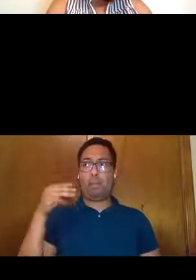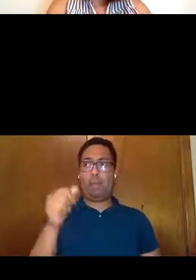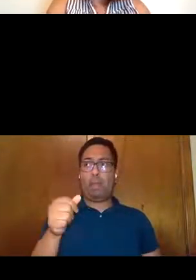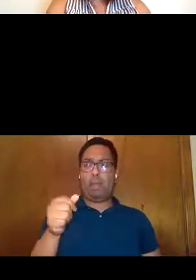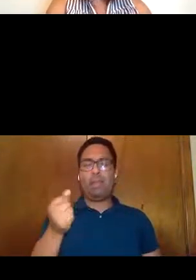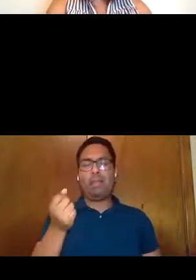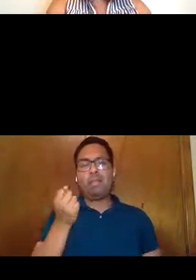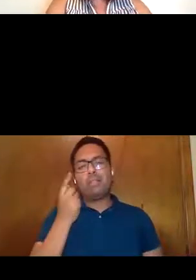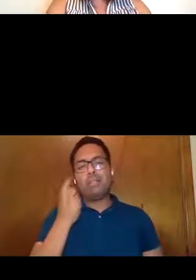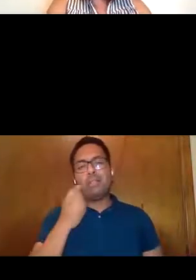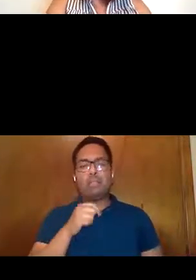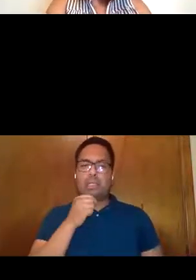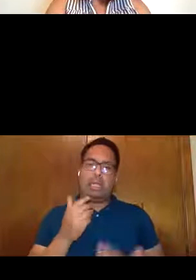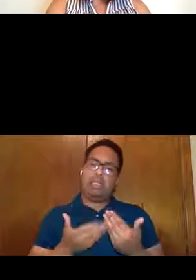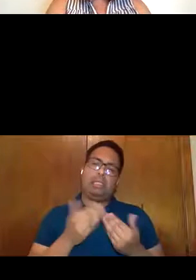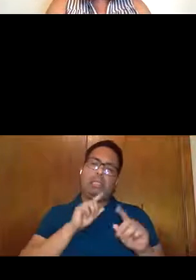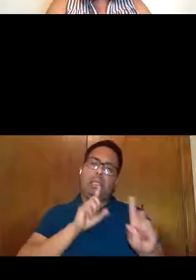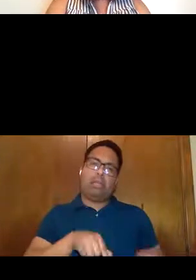Let's talk about it.